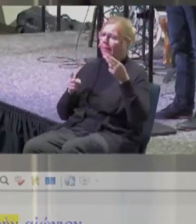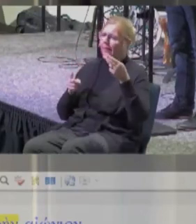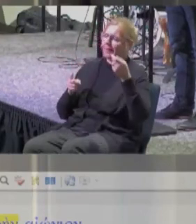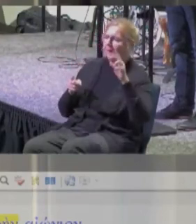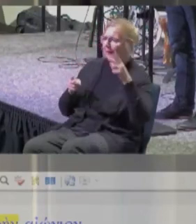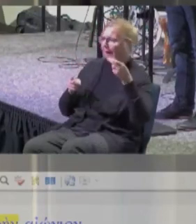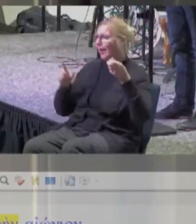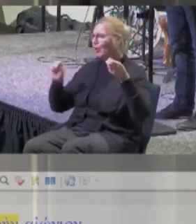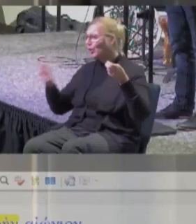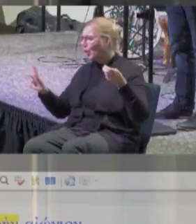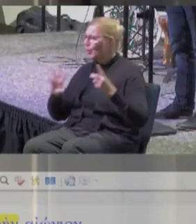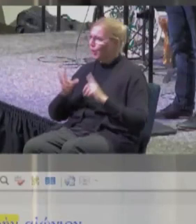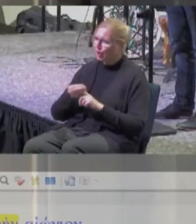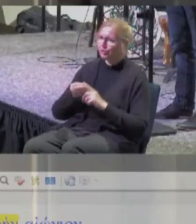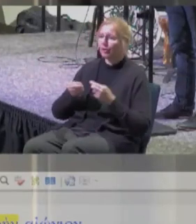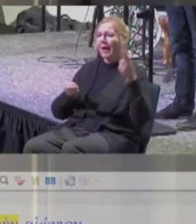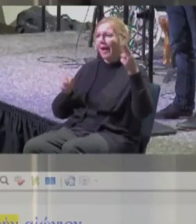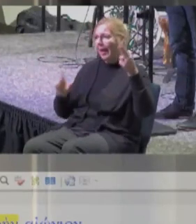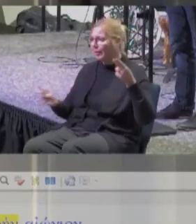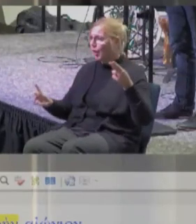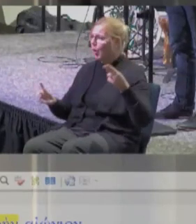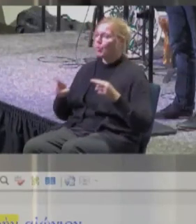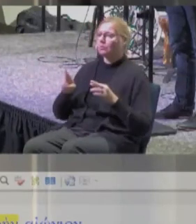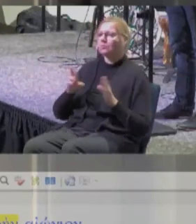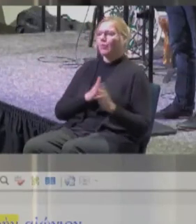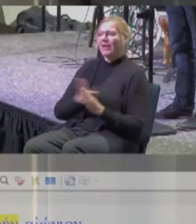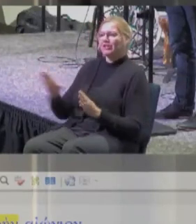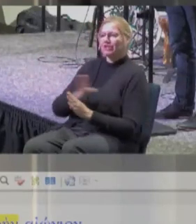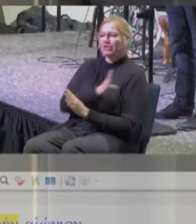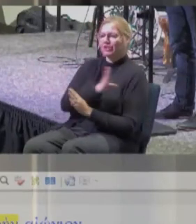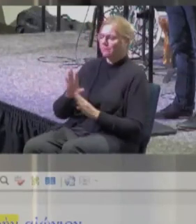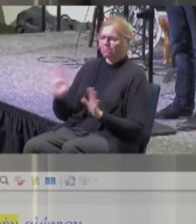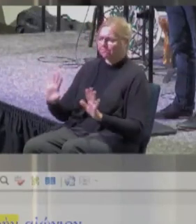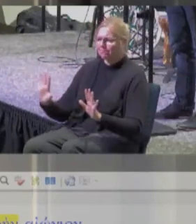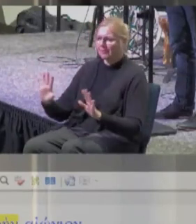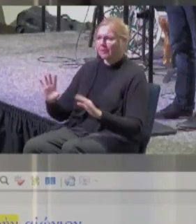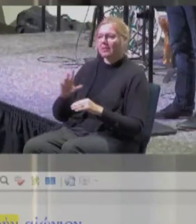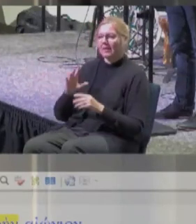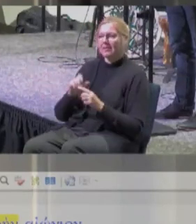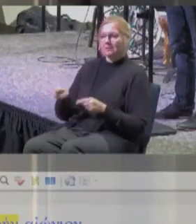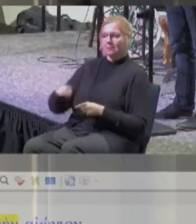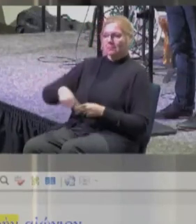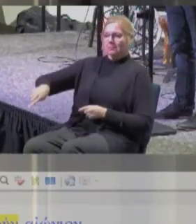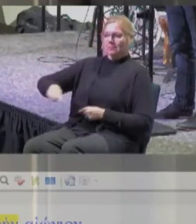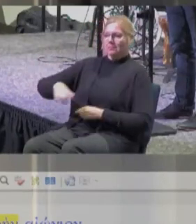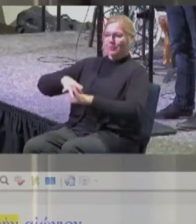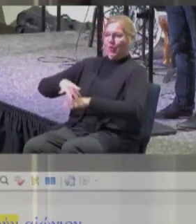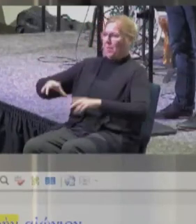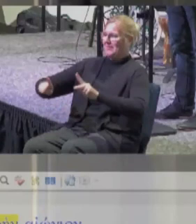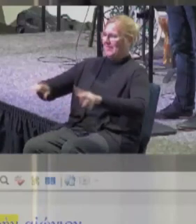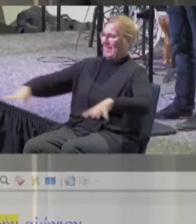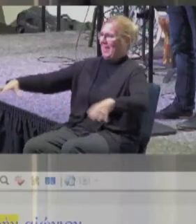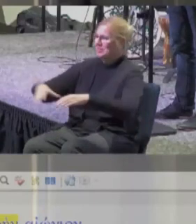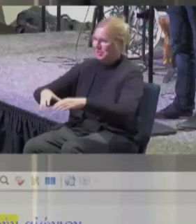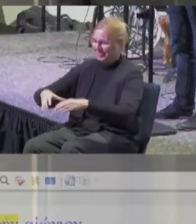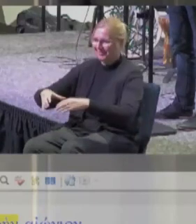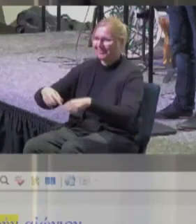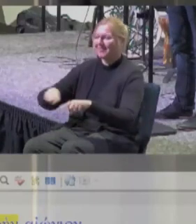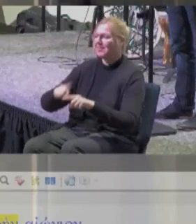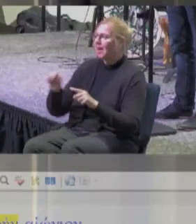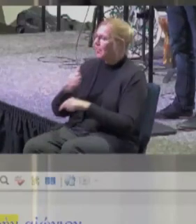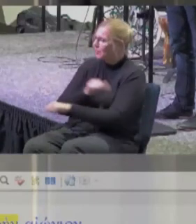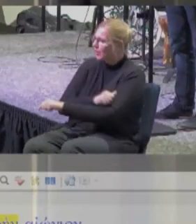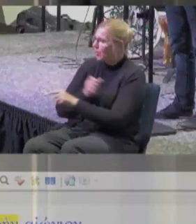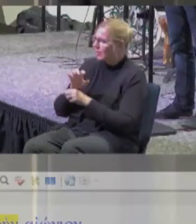low register, nor does it always require high domestication. In fact, alienating, archaizing, and other alterity